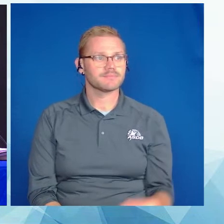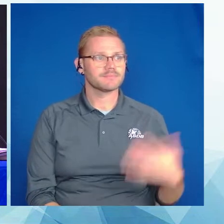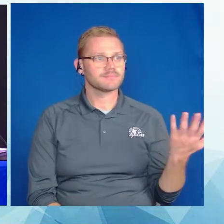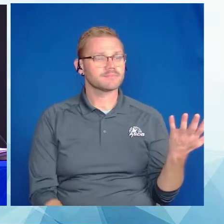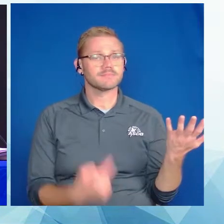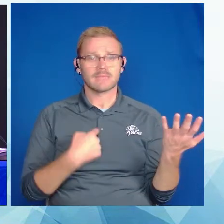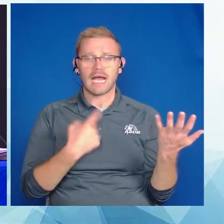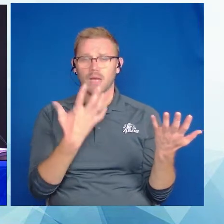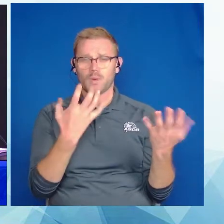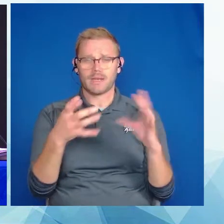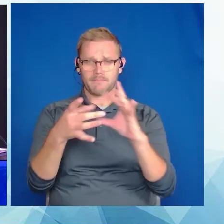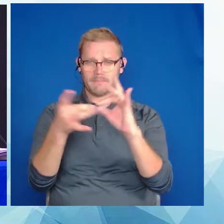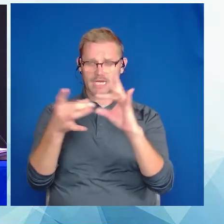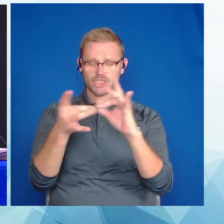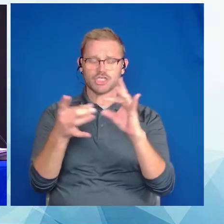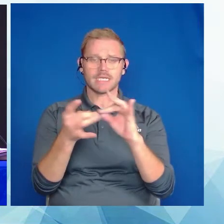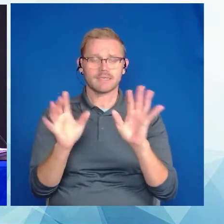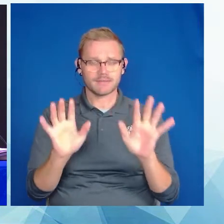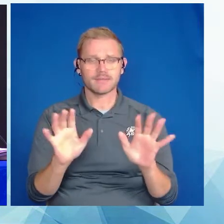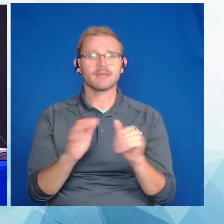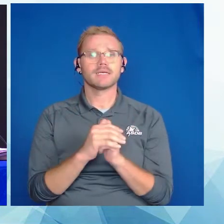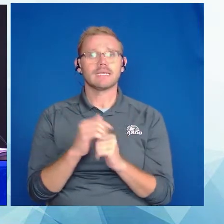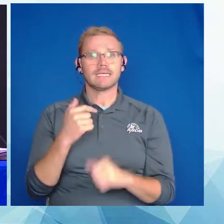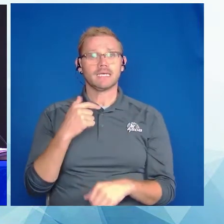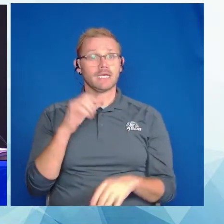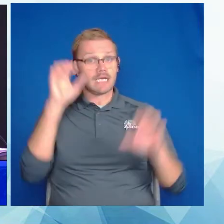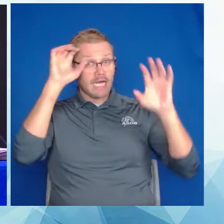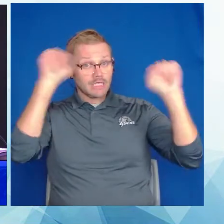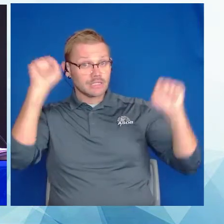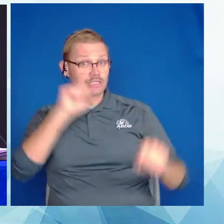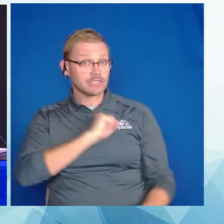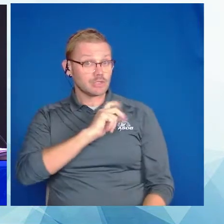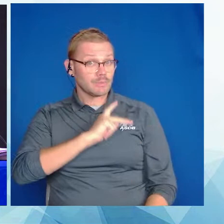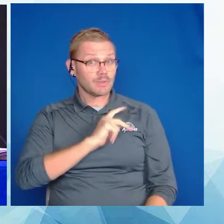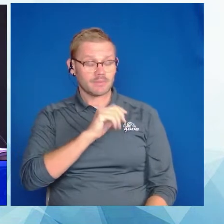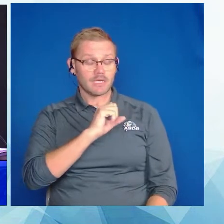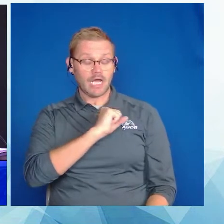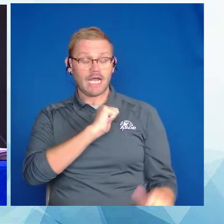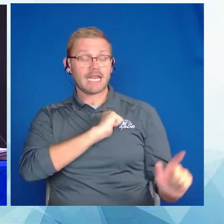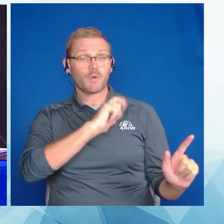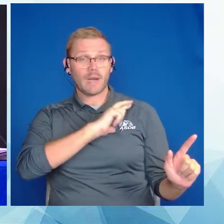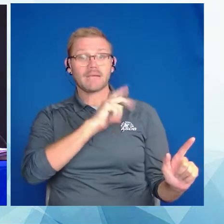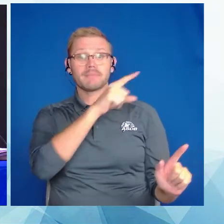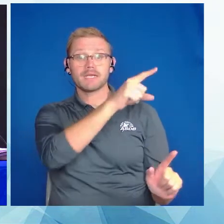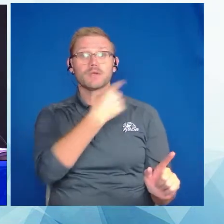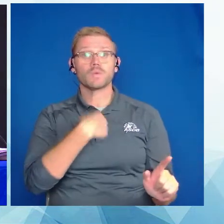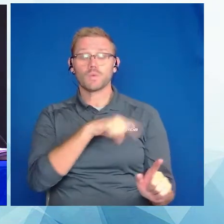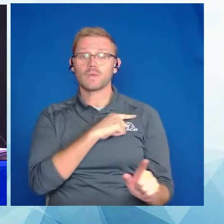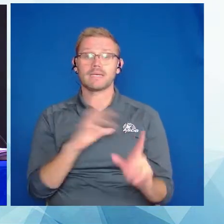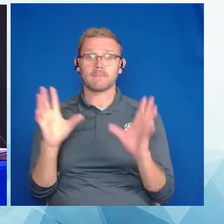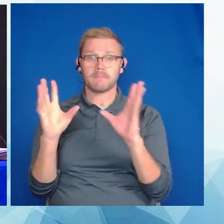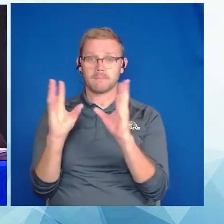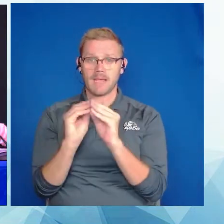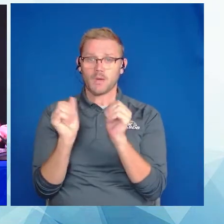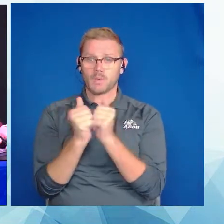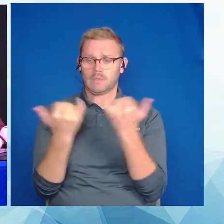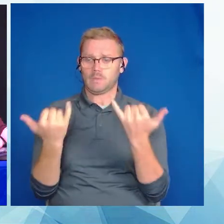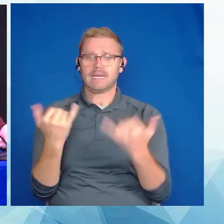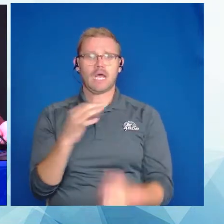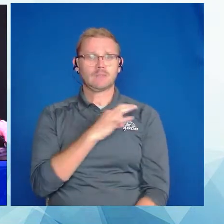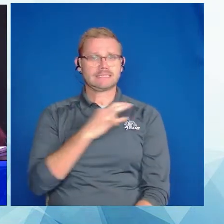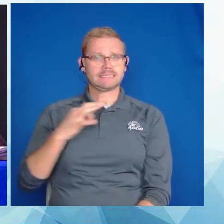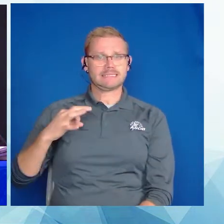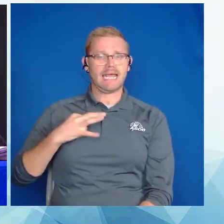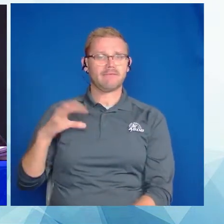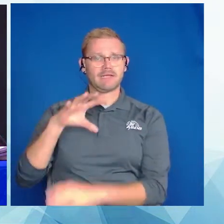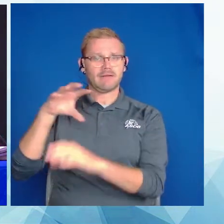I just want to mention that as Superintendent Reichman mentioned, we did meet with some current staff who are part